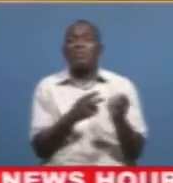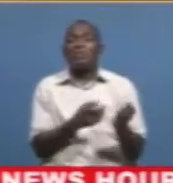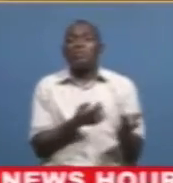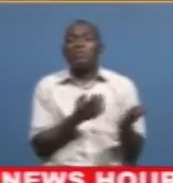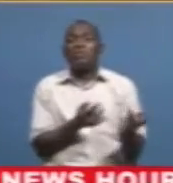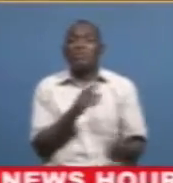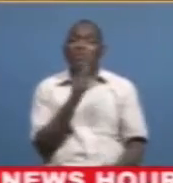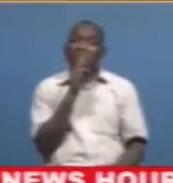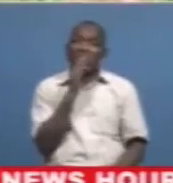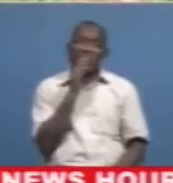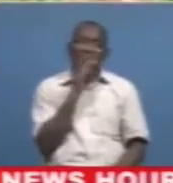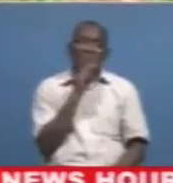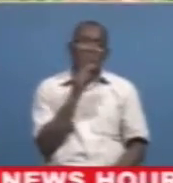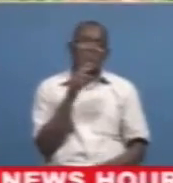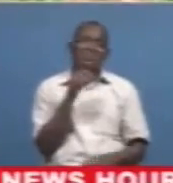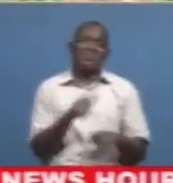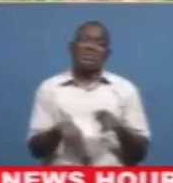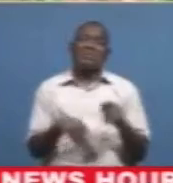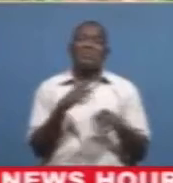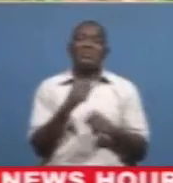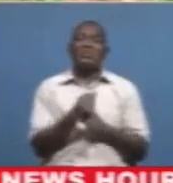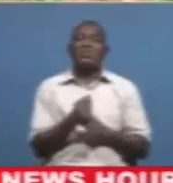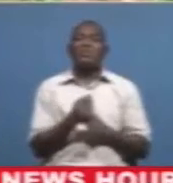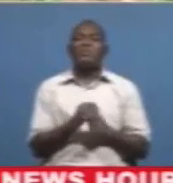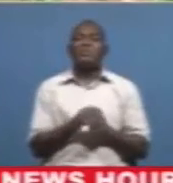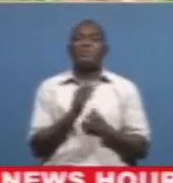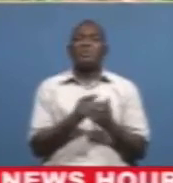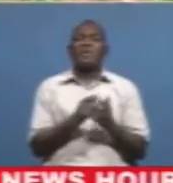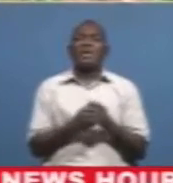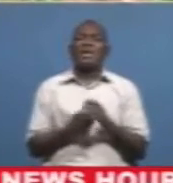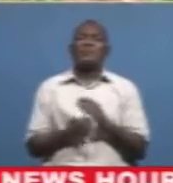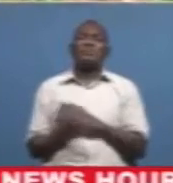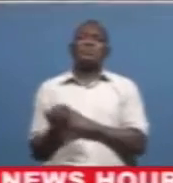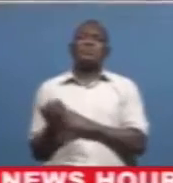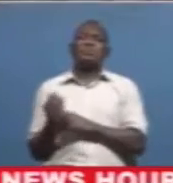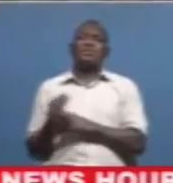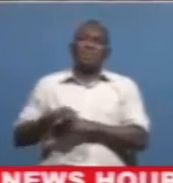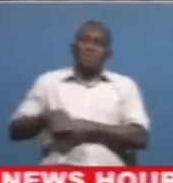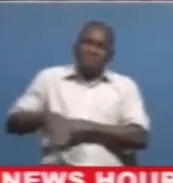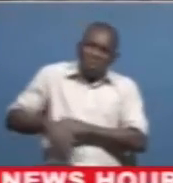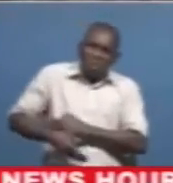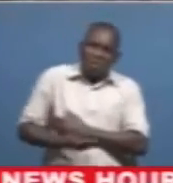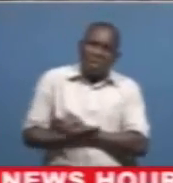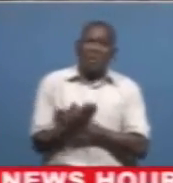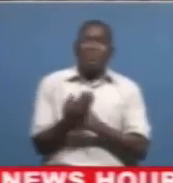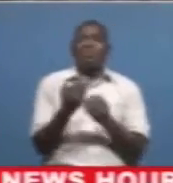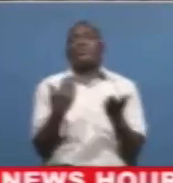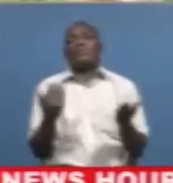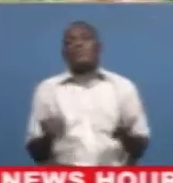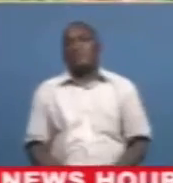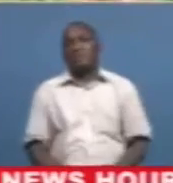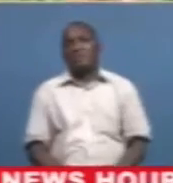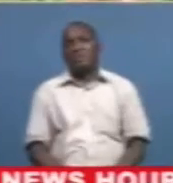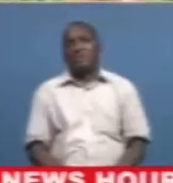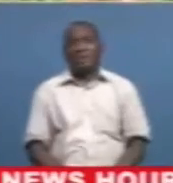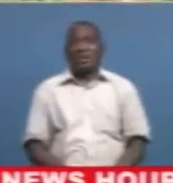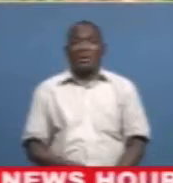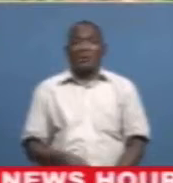you don't get water, and you sit here more than 6 hours before you get 1 pound of water. If you